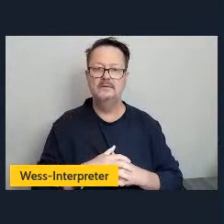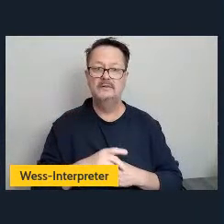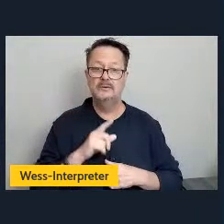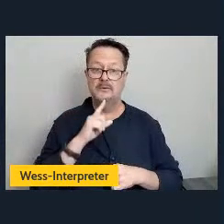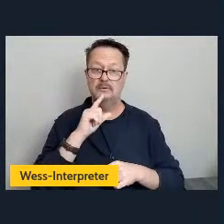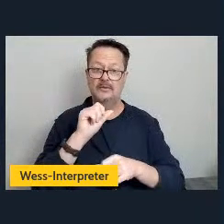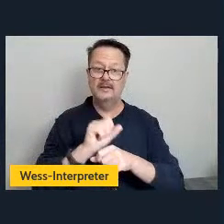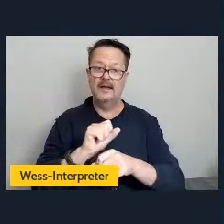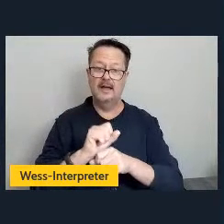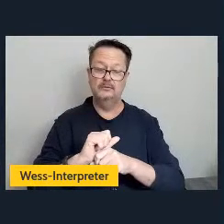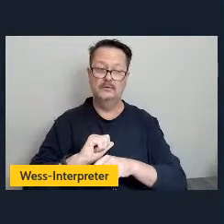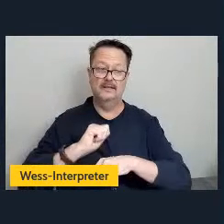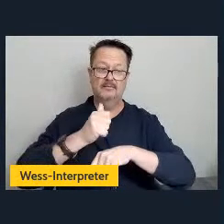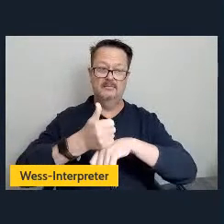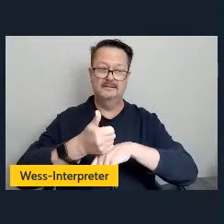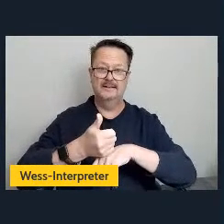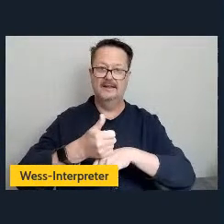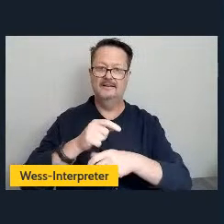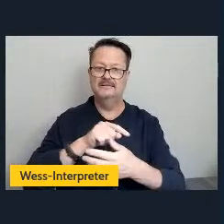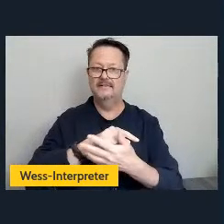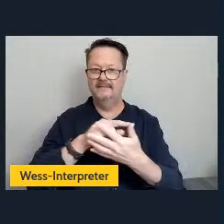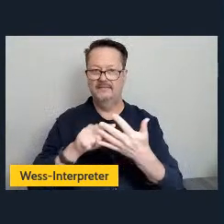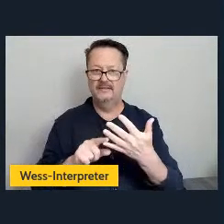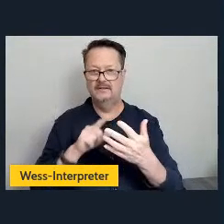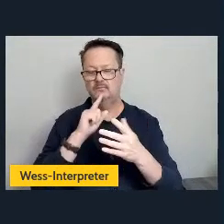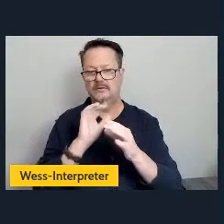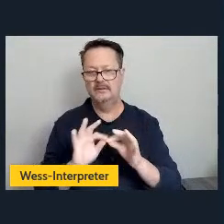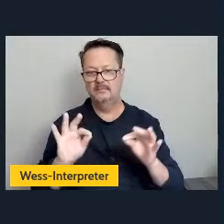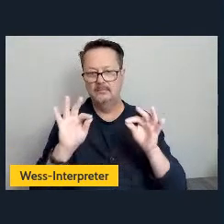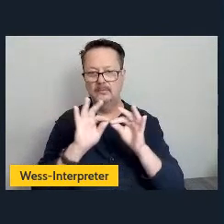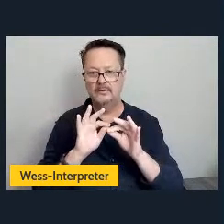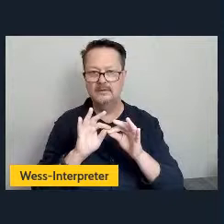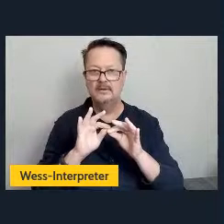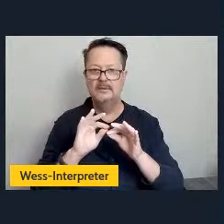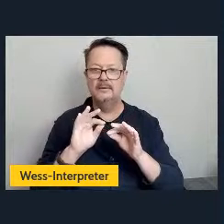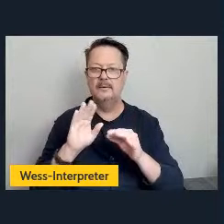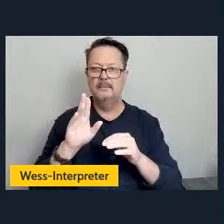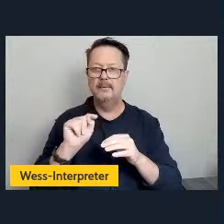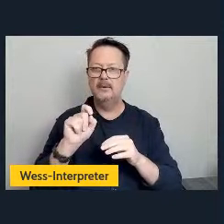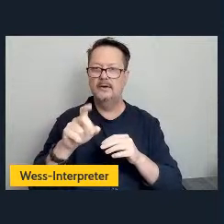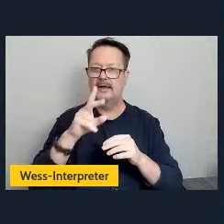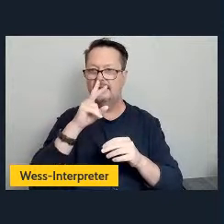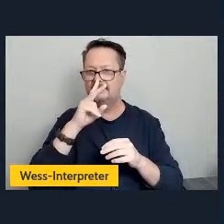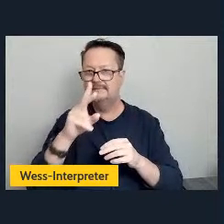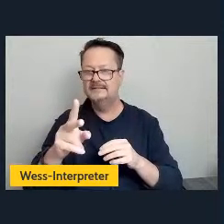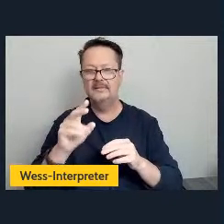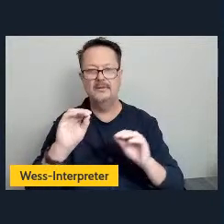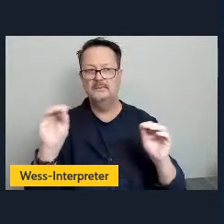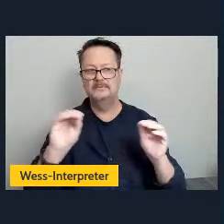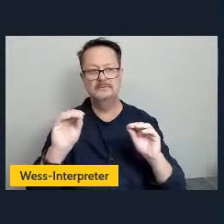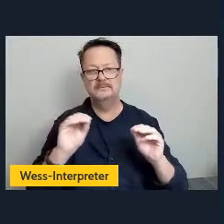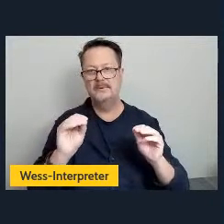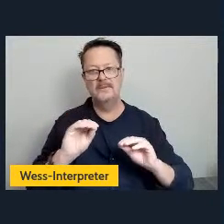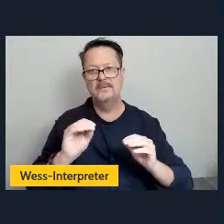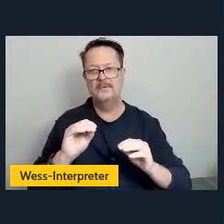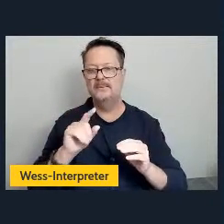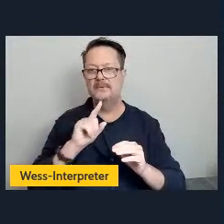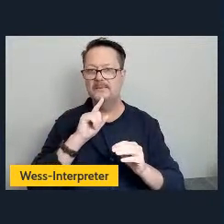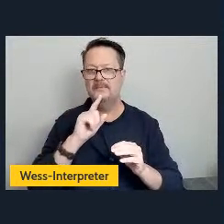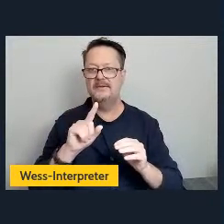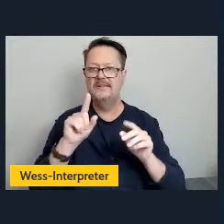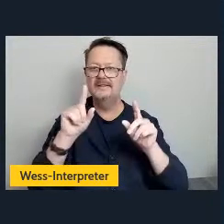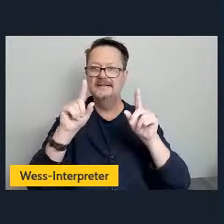actual implementation of these isn't really important, but as you can see here, there's no real